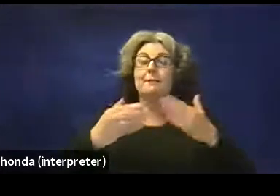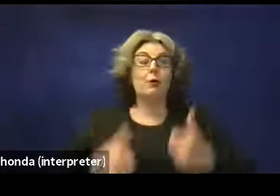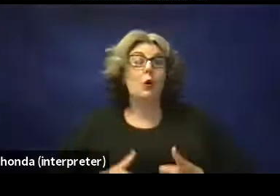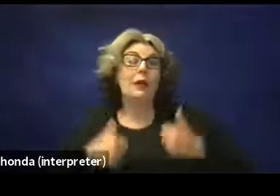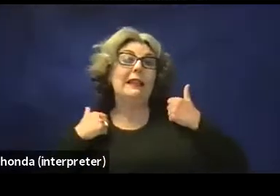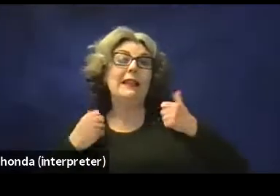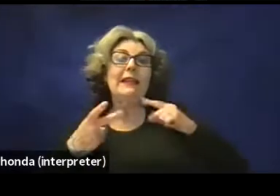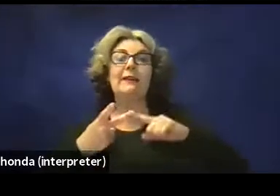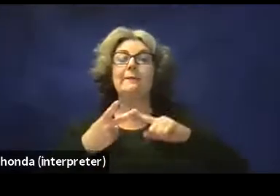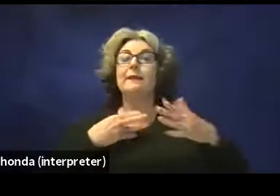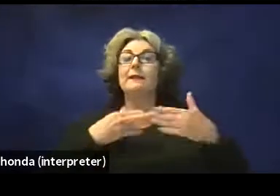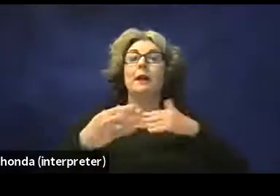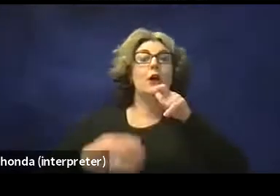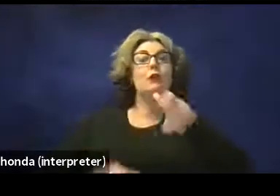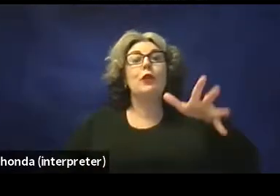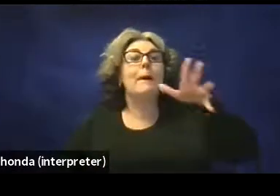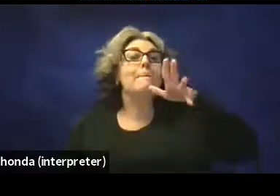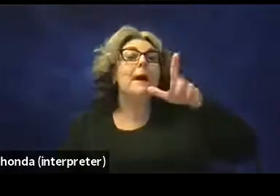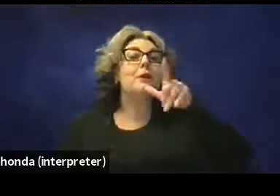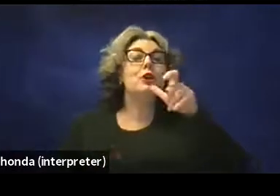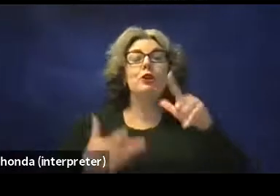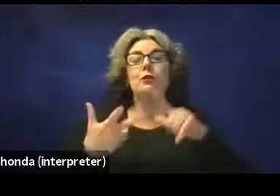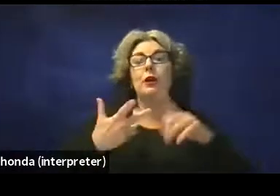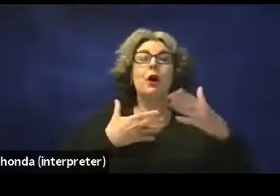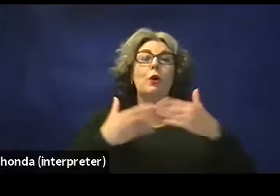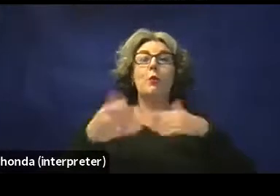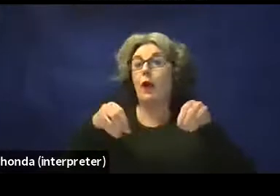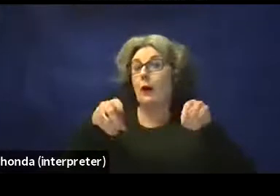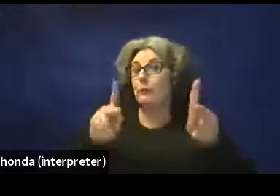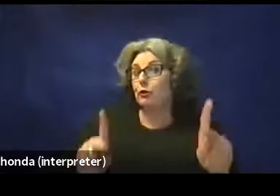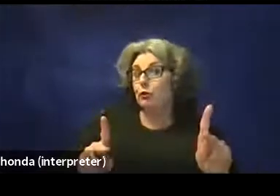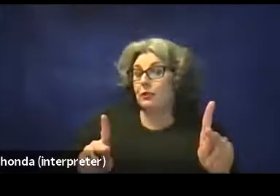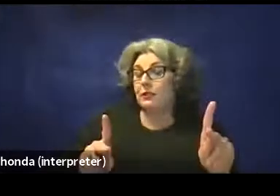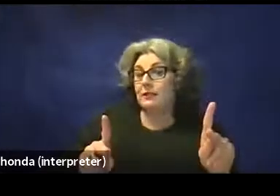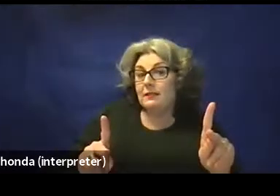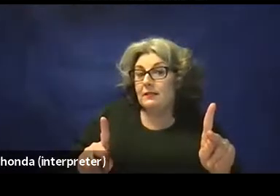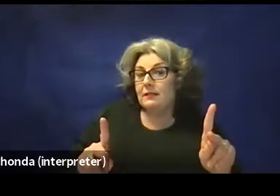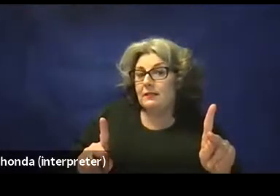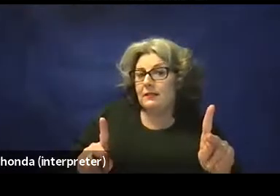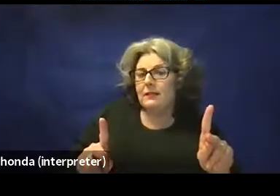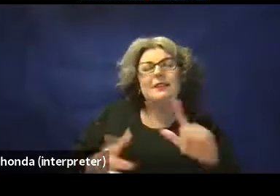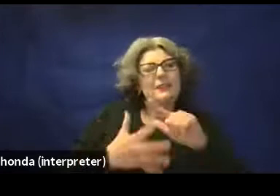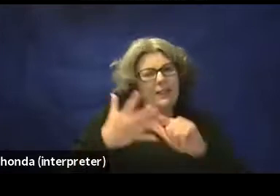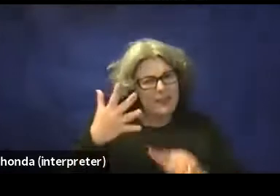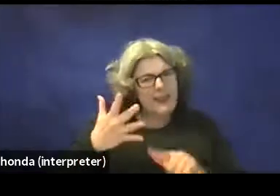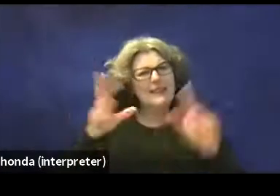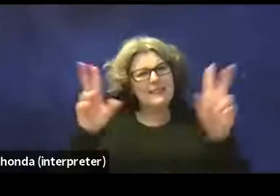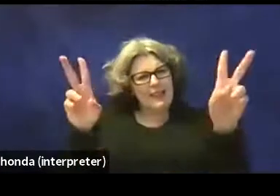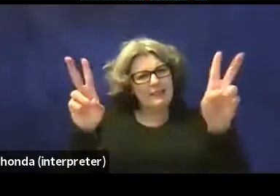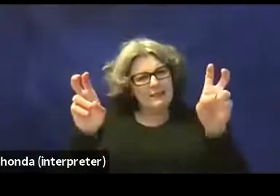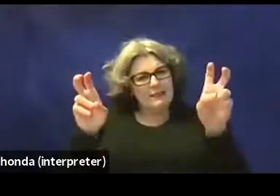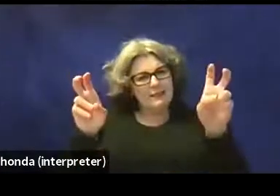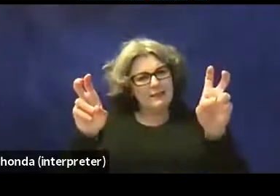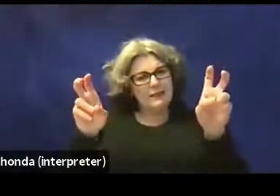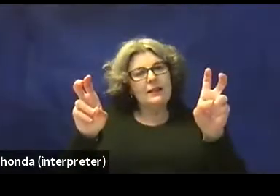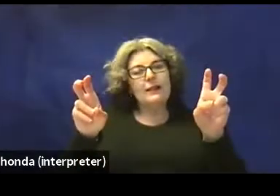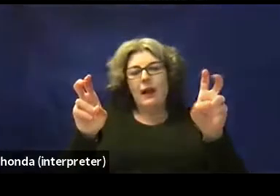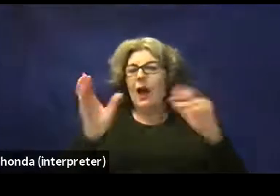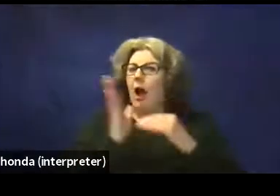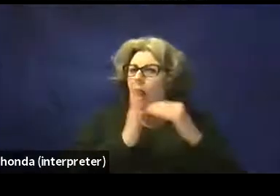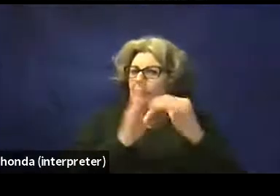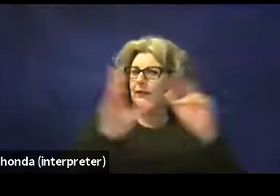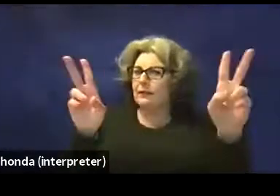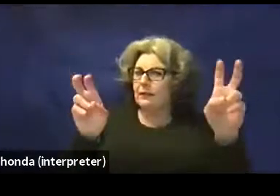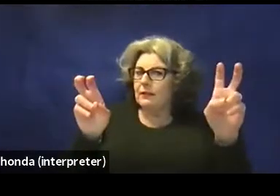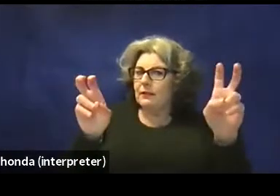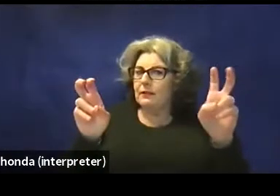live, no matter who our mama is and what opportunity that we had. So that's where that comes from. And I share that a lot to